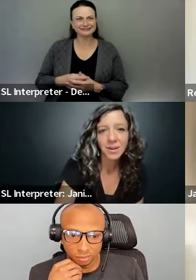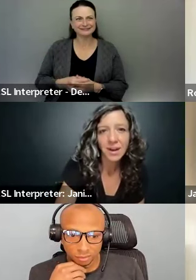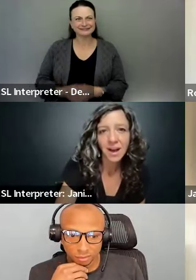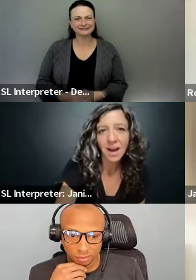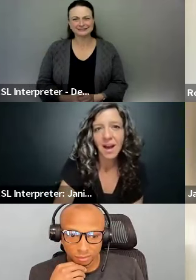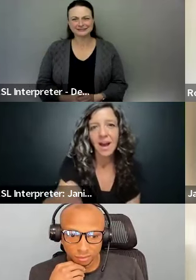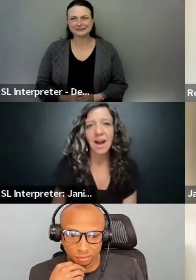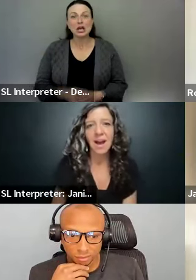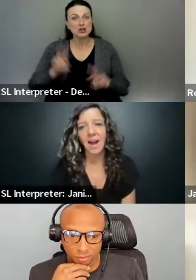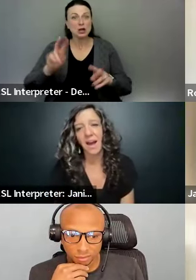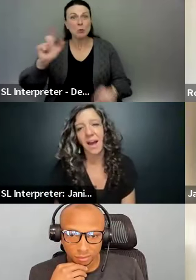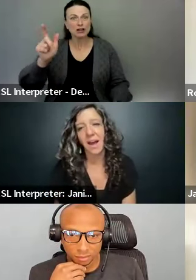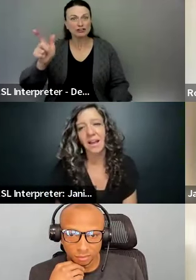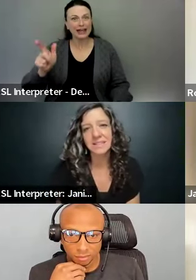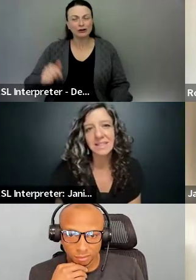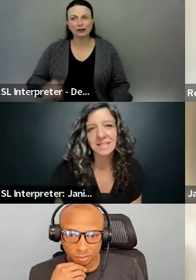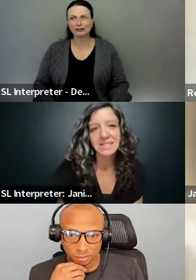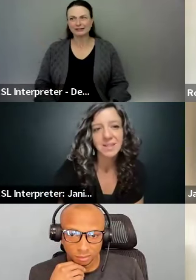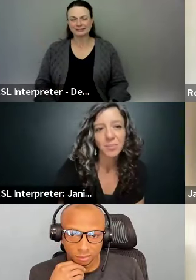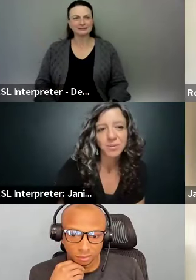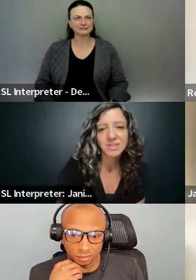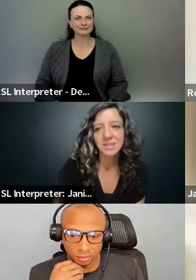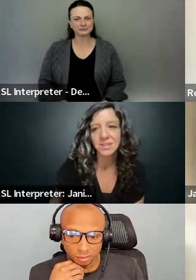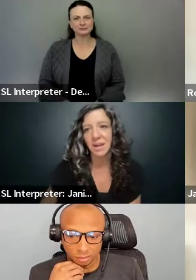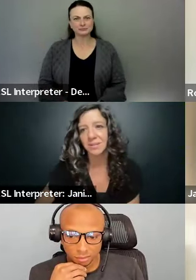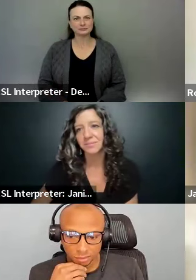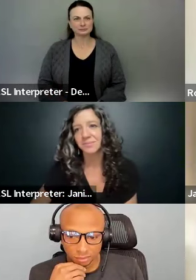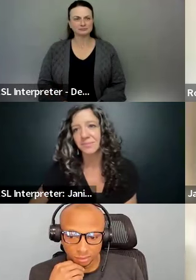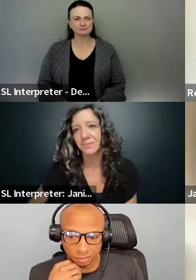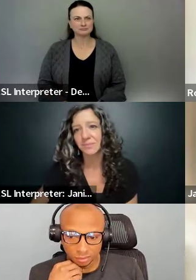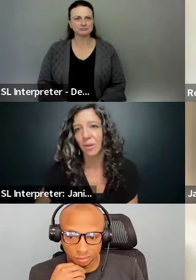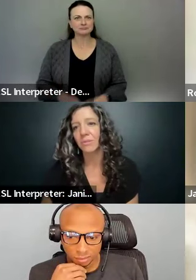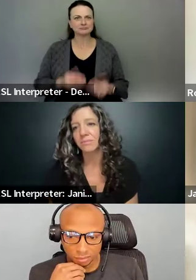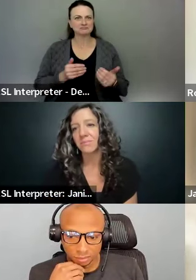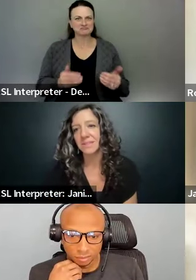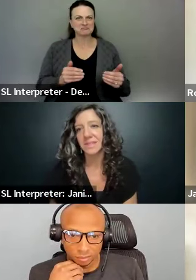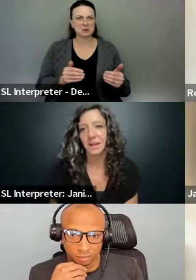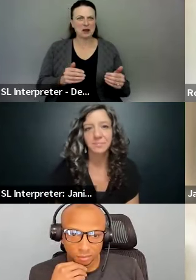You can watch it later. It's Destiny says, I'll post it in the chat.